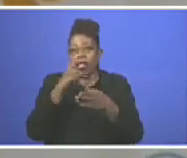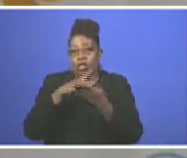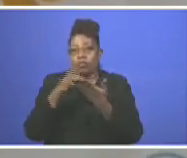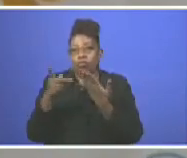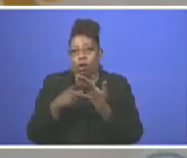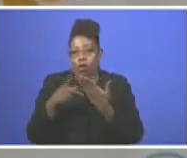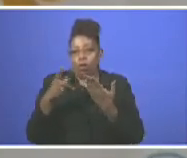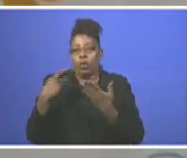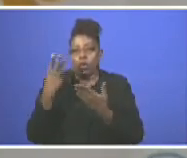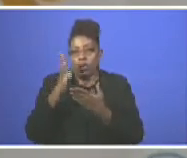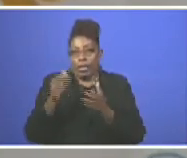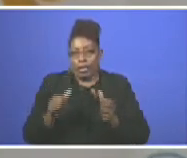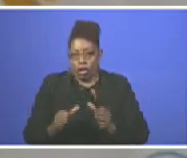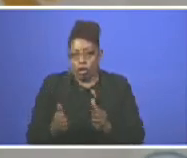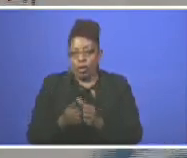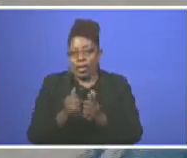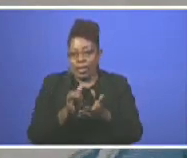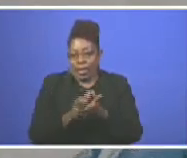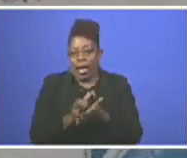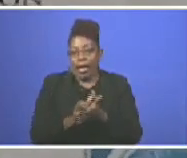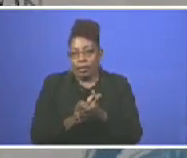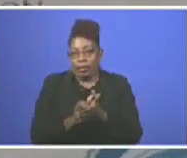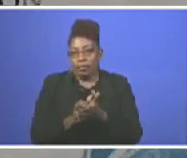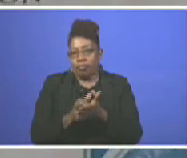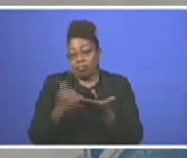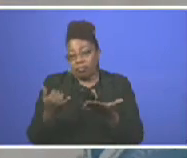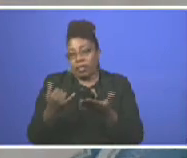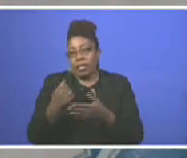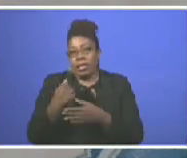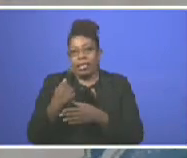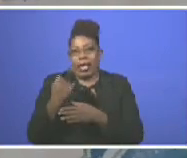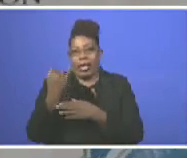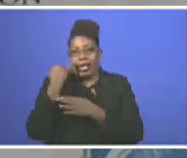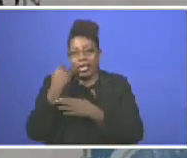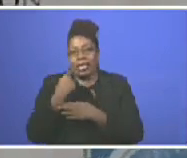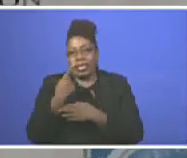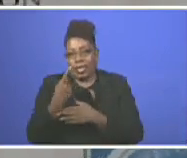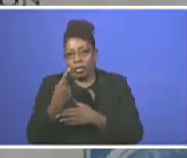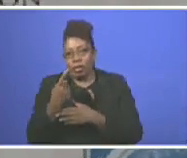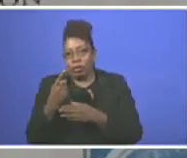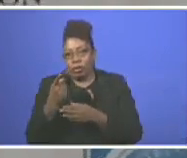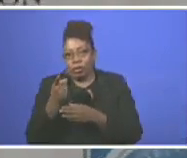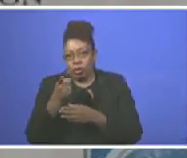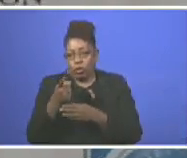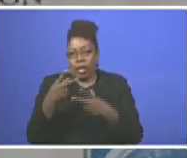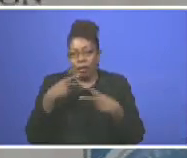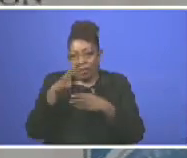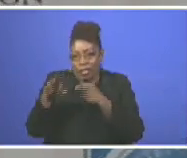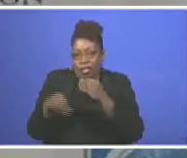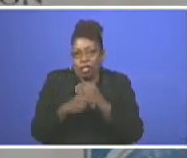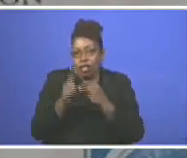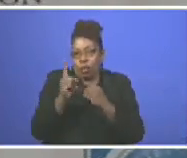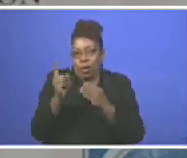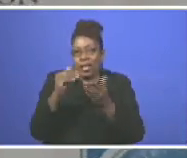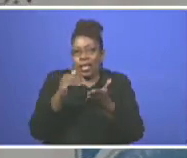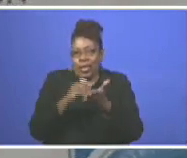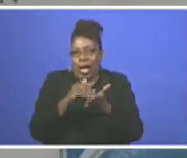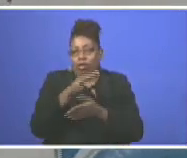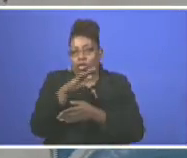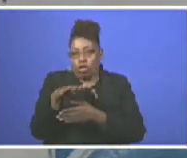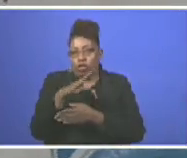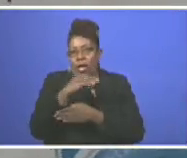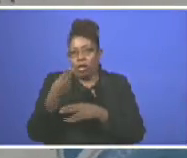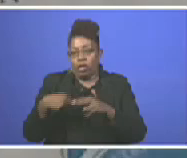continue at least with that. But it appears as if, like I indicated to you, that we have an additional 1,000. So naturally, it's going to